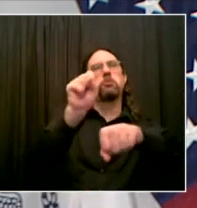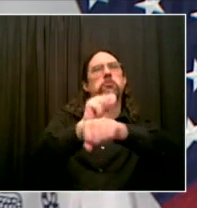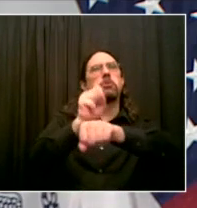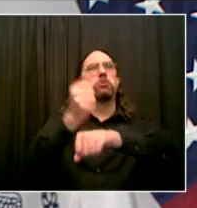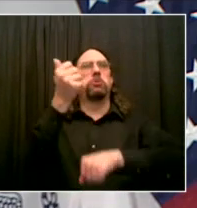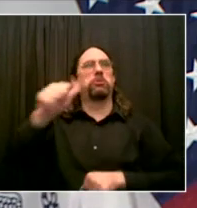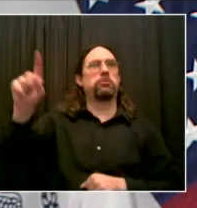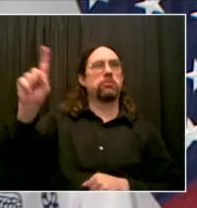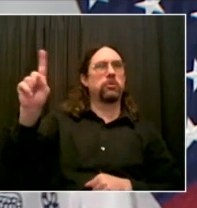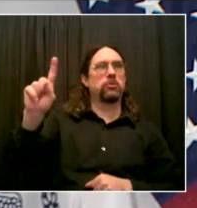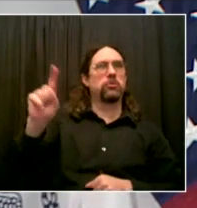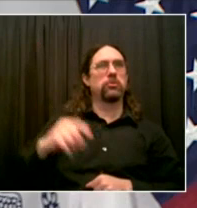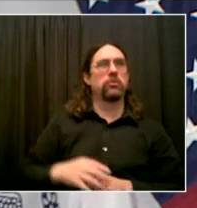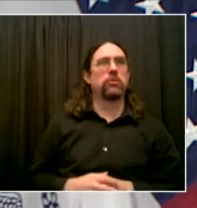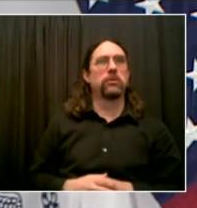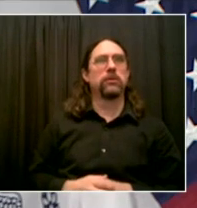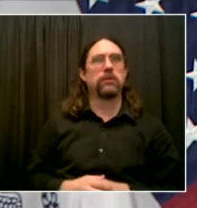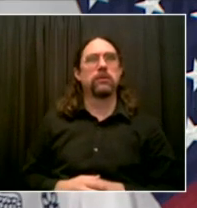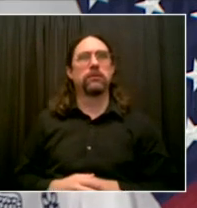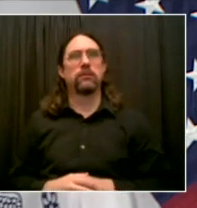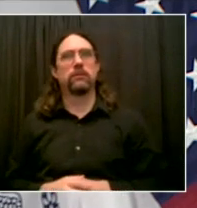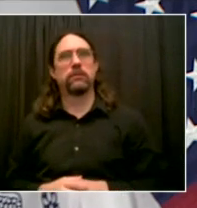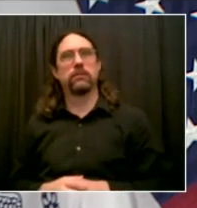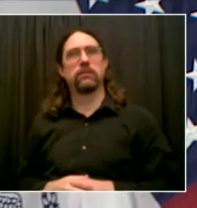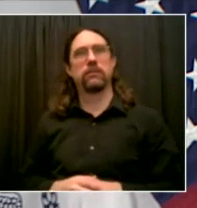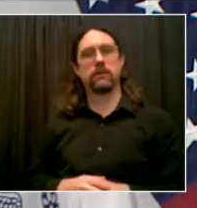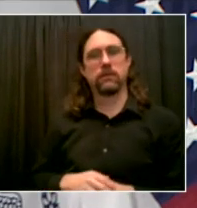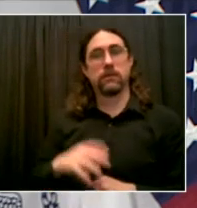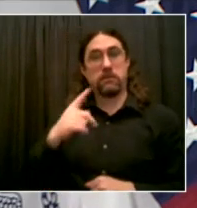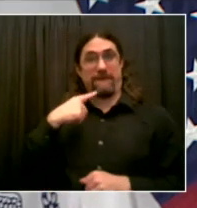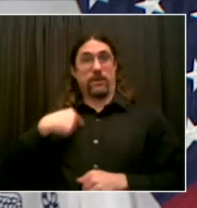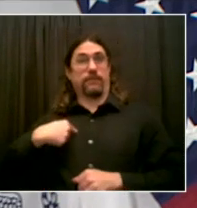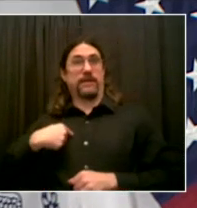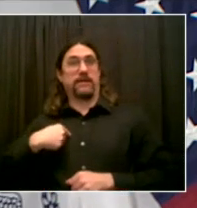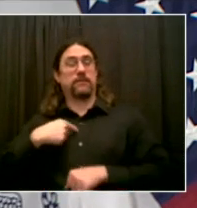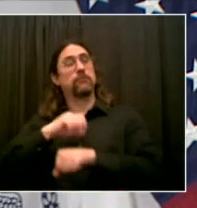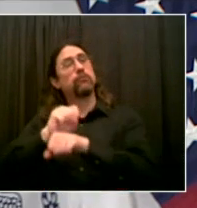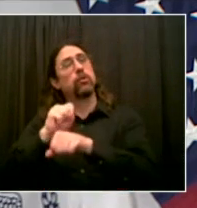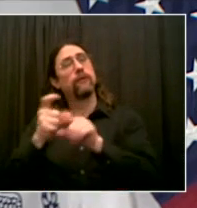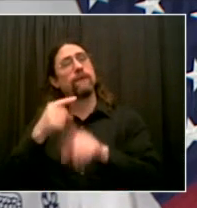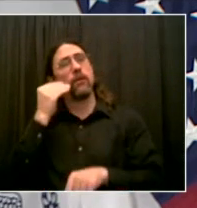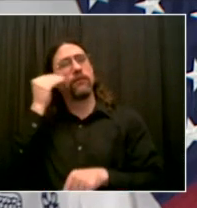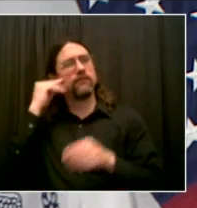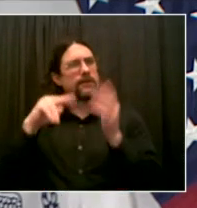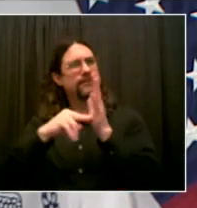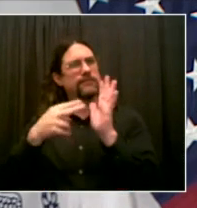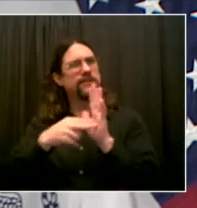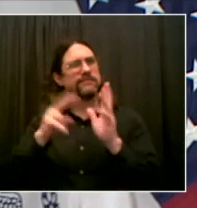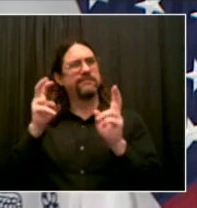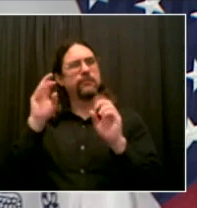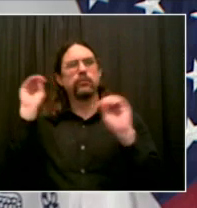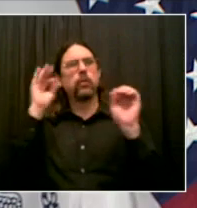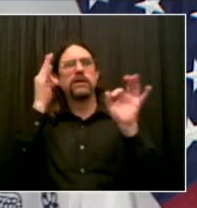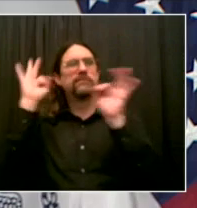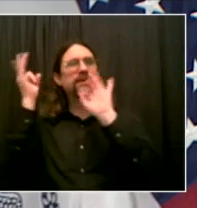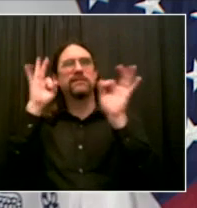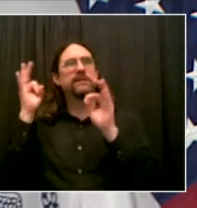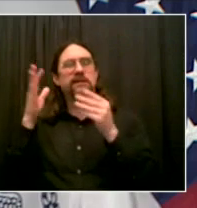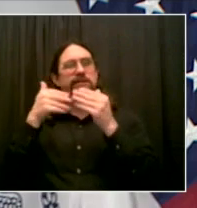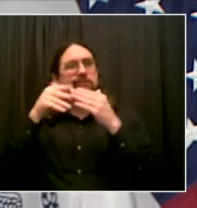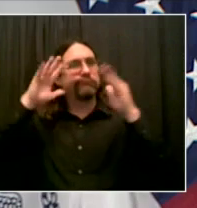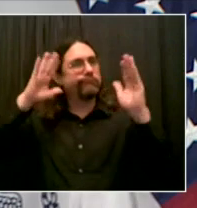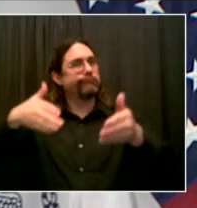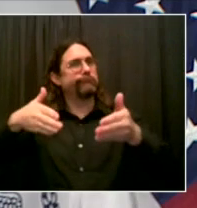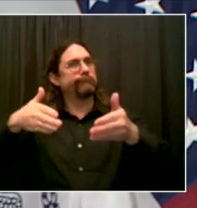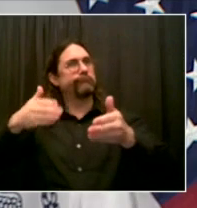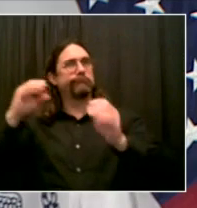a lot of interruptions and distractions. So was there a shift in your thinking in remote work for yourself and then other people? I don't